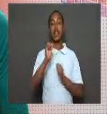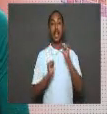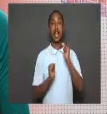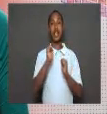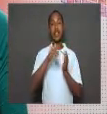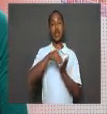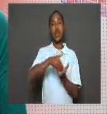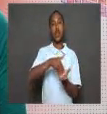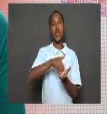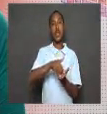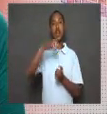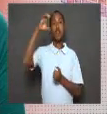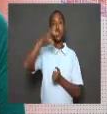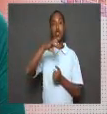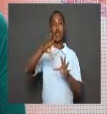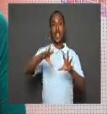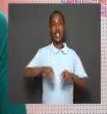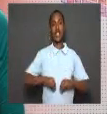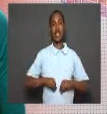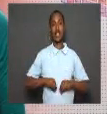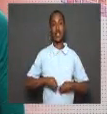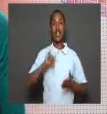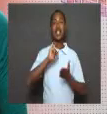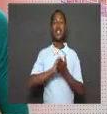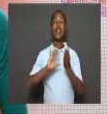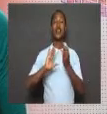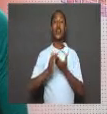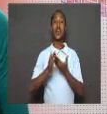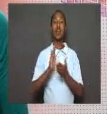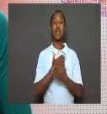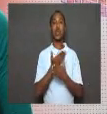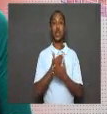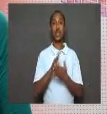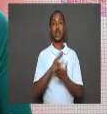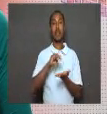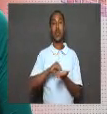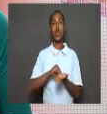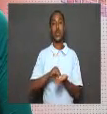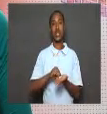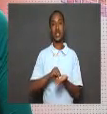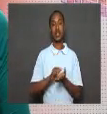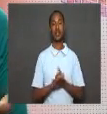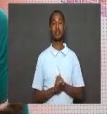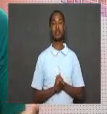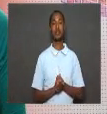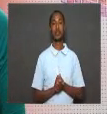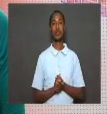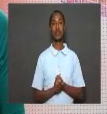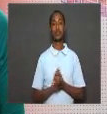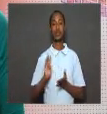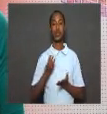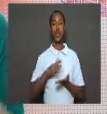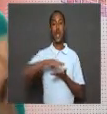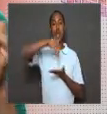relatively weak forces of attraction that occur between molecules. We